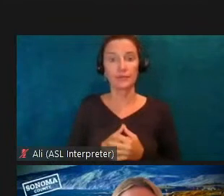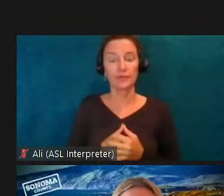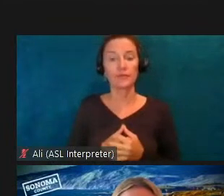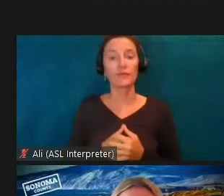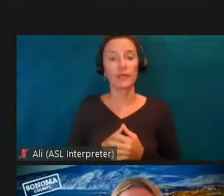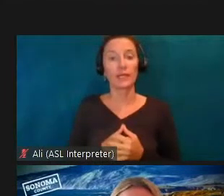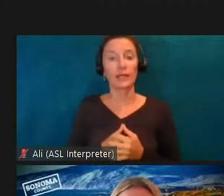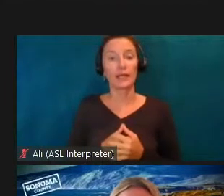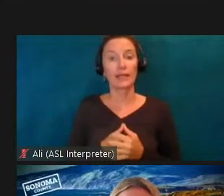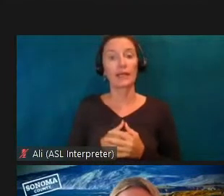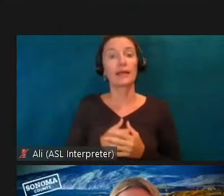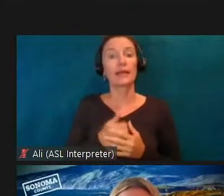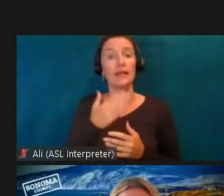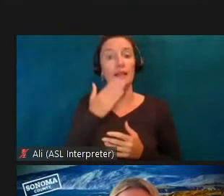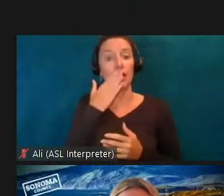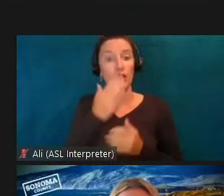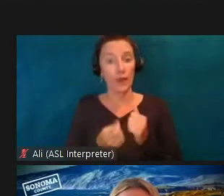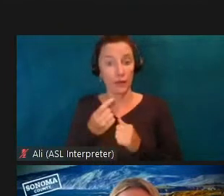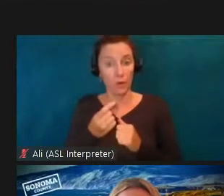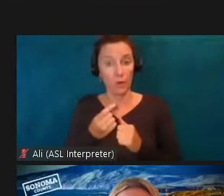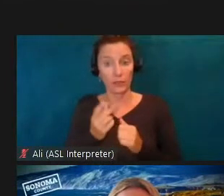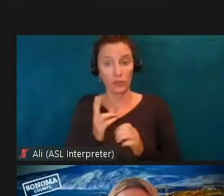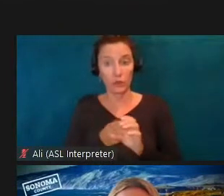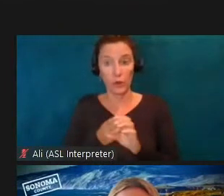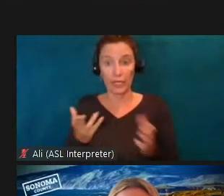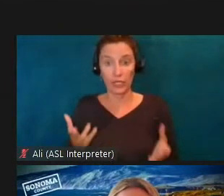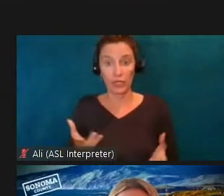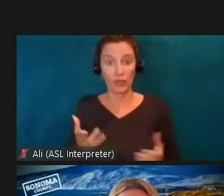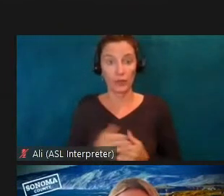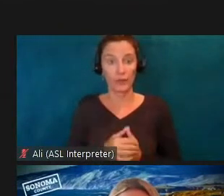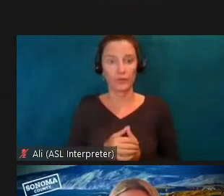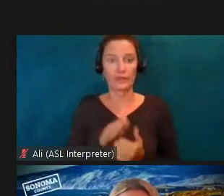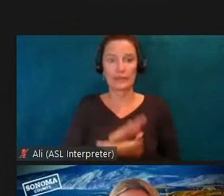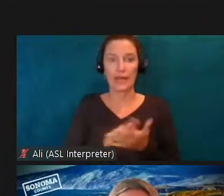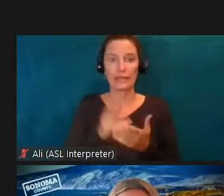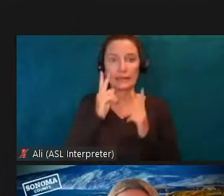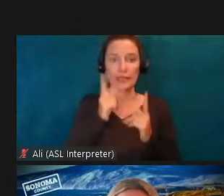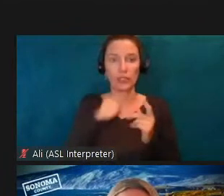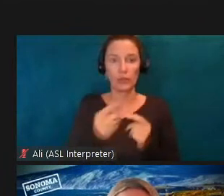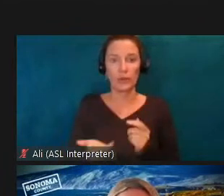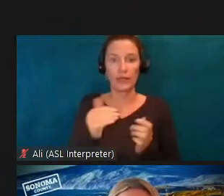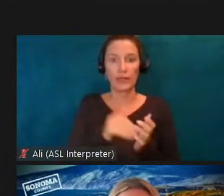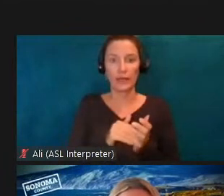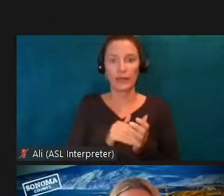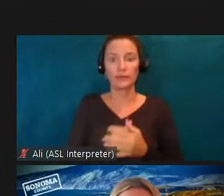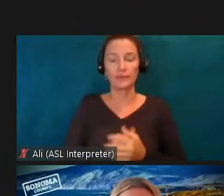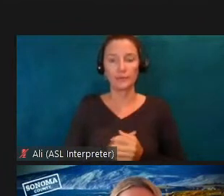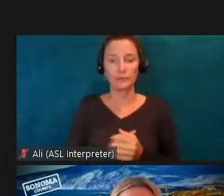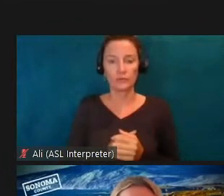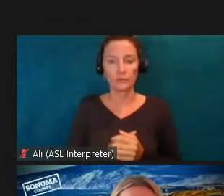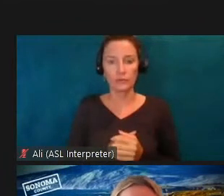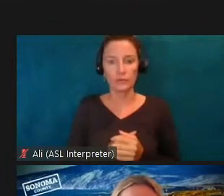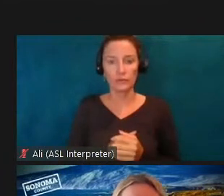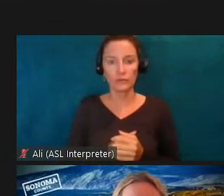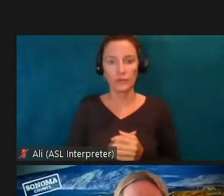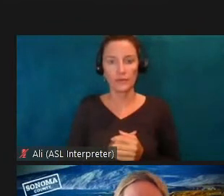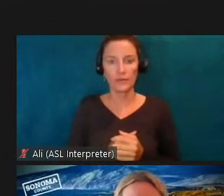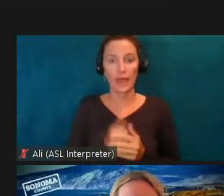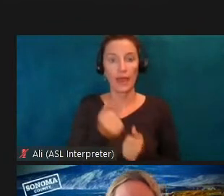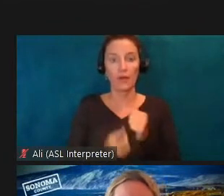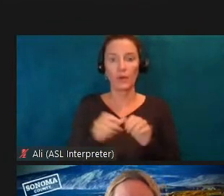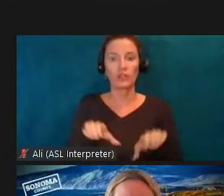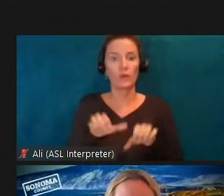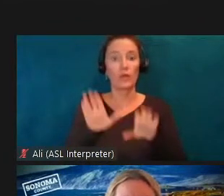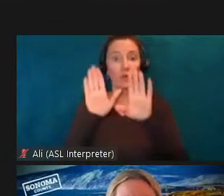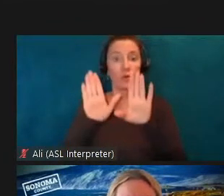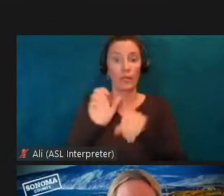here. Again, thank you for all of you being here. Supervisors, it's so nice to see you again. And Paul, thanks for putting together. Everyone's doing a great job, and I'm just